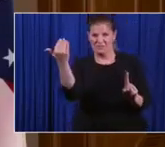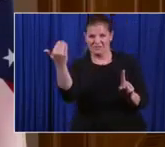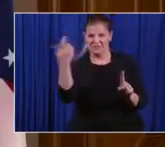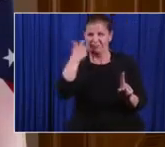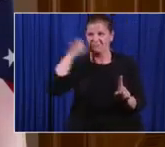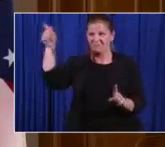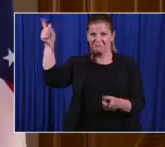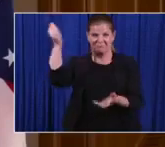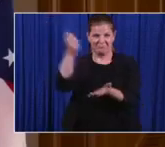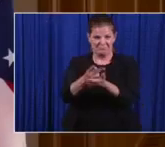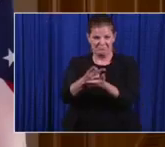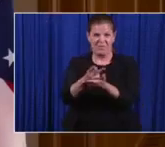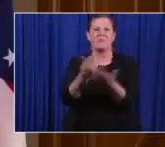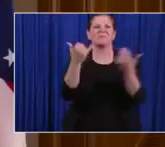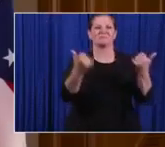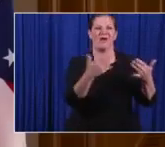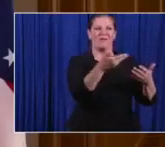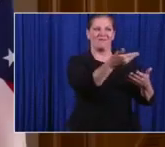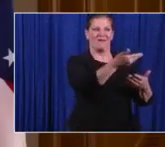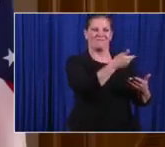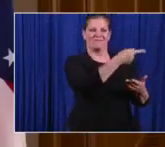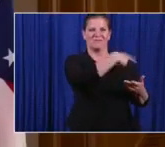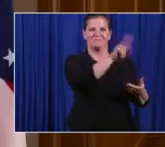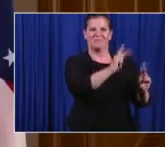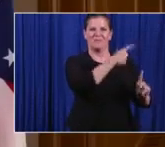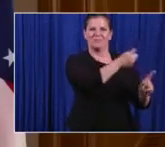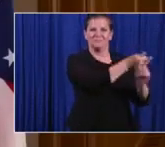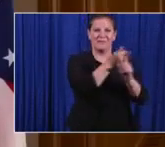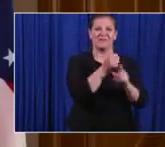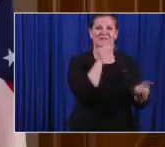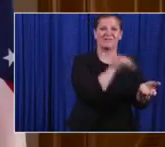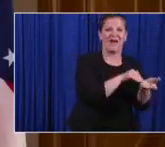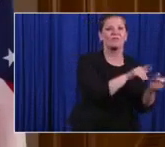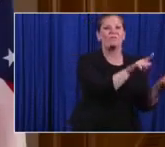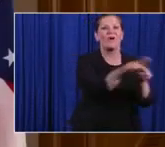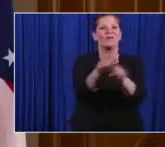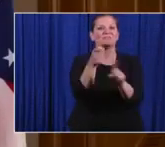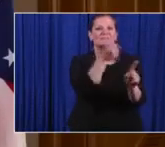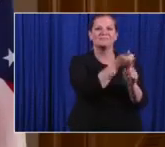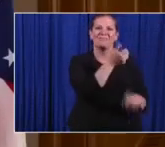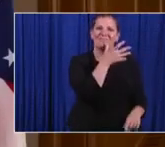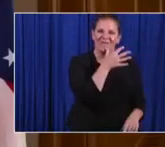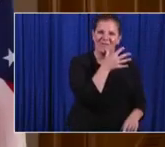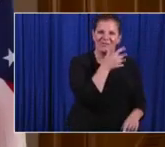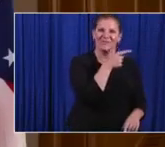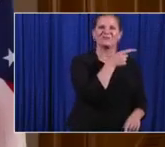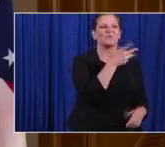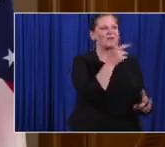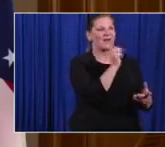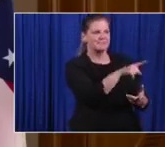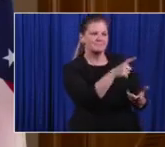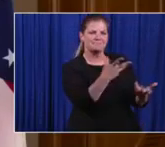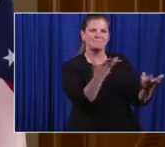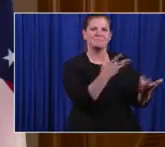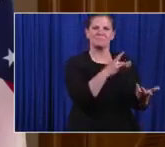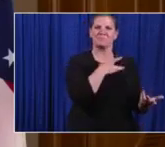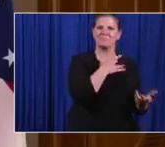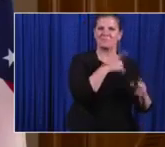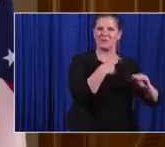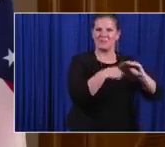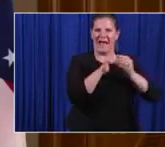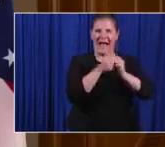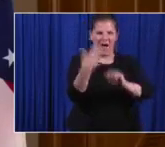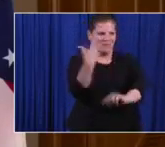also happen to be mothers. And we asked them about the safety and effectiveness of the vaccine. And